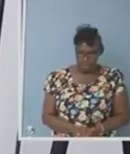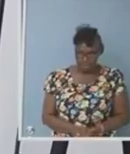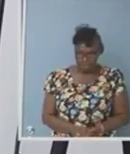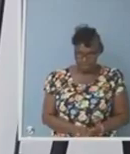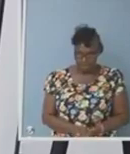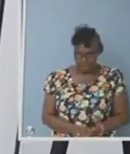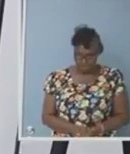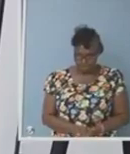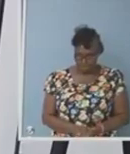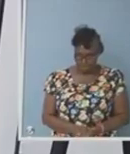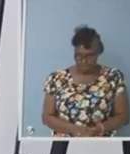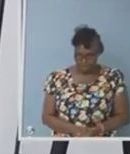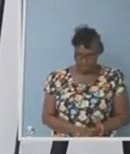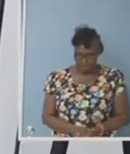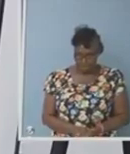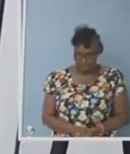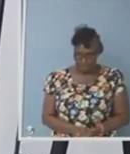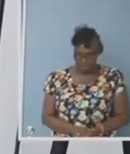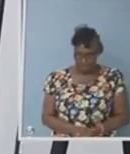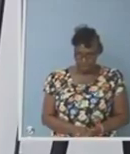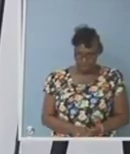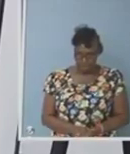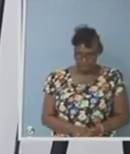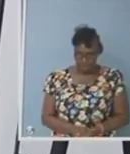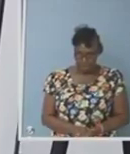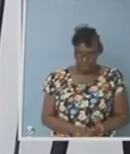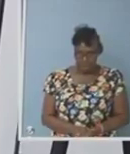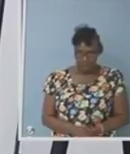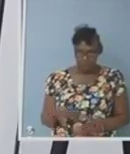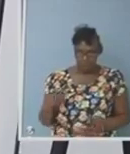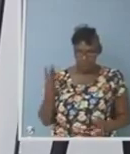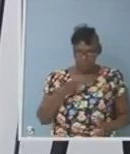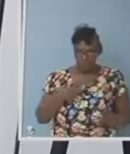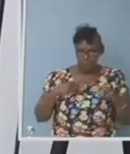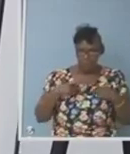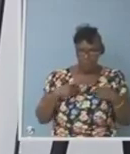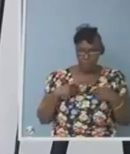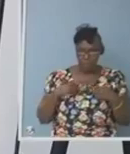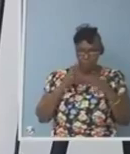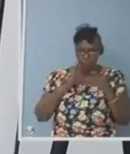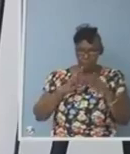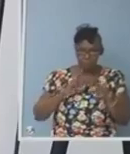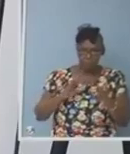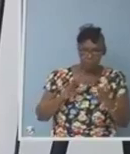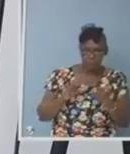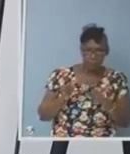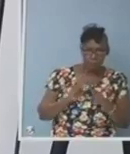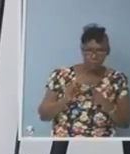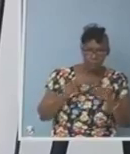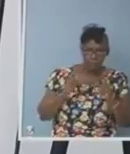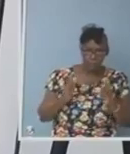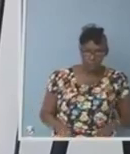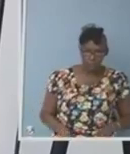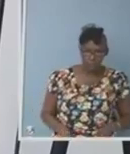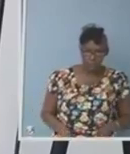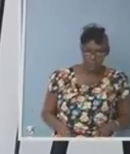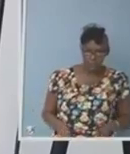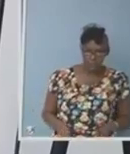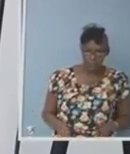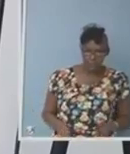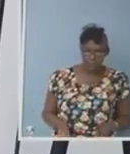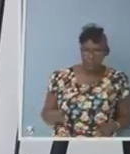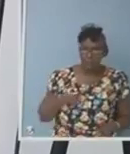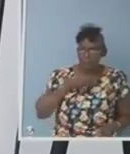seated to take this one. We have reports where persons, particularly